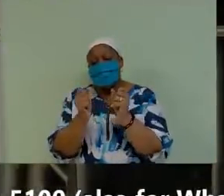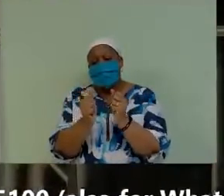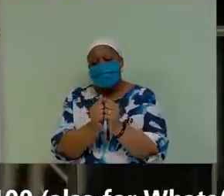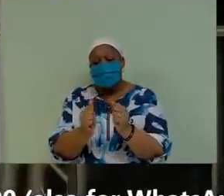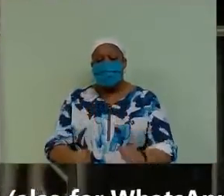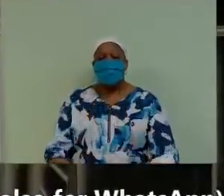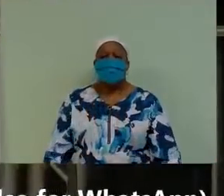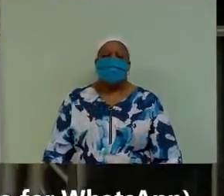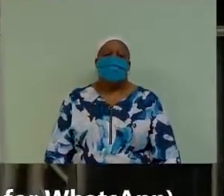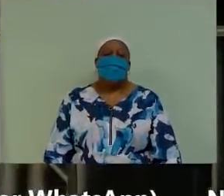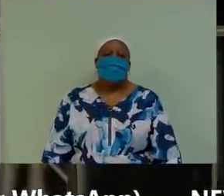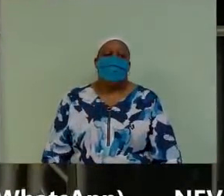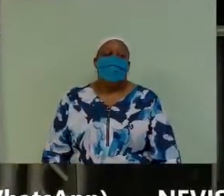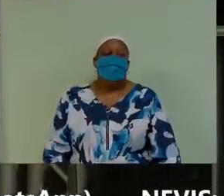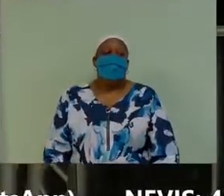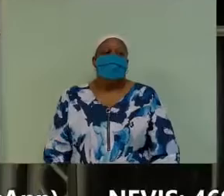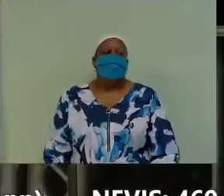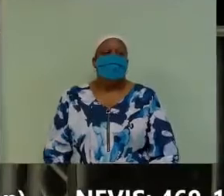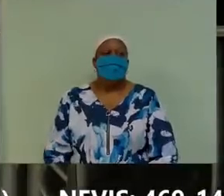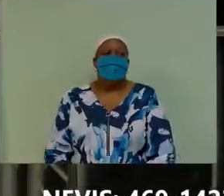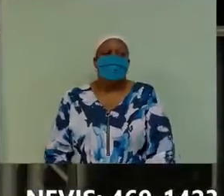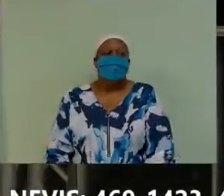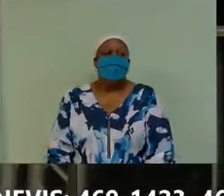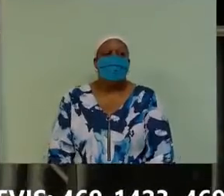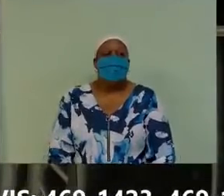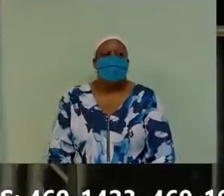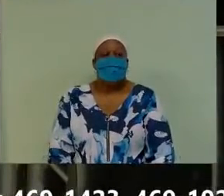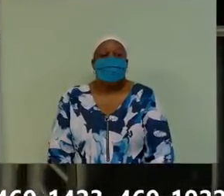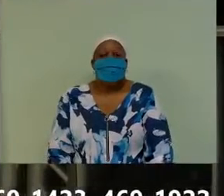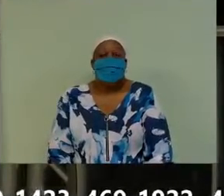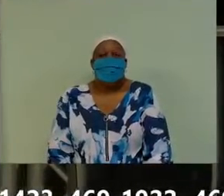Thank you, Dr. Laws.